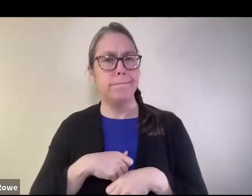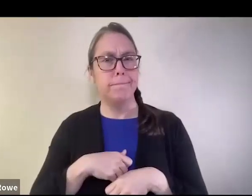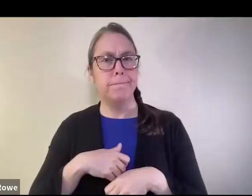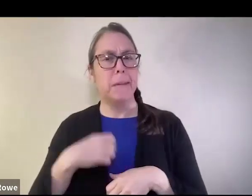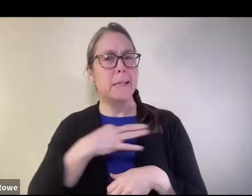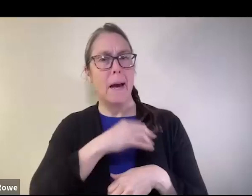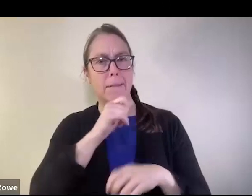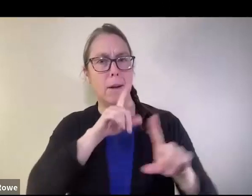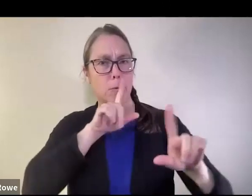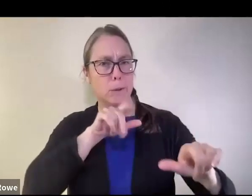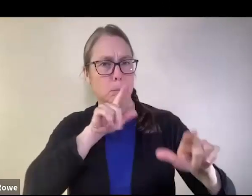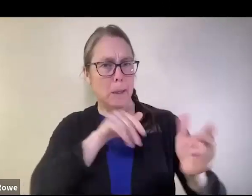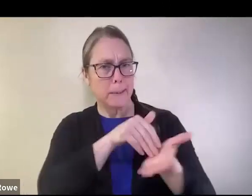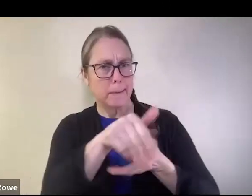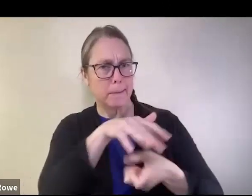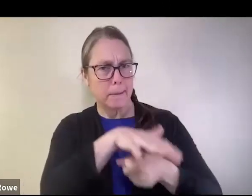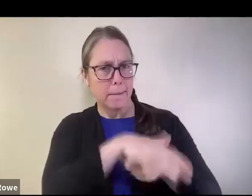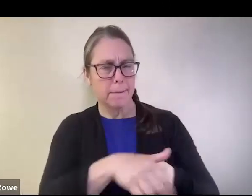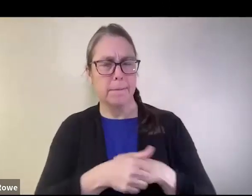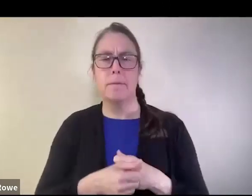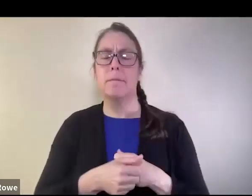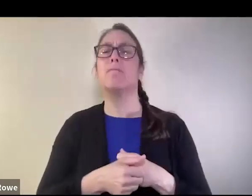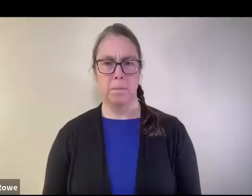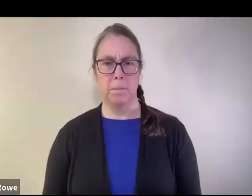Thank you for your feedback.